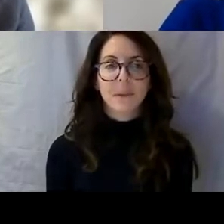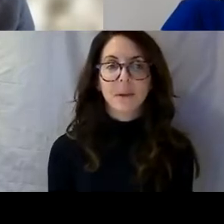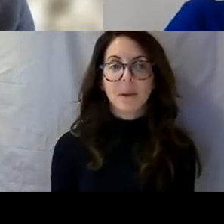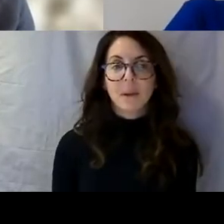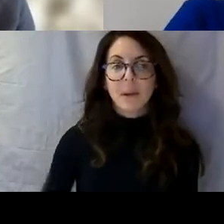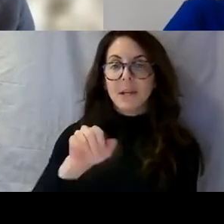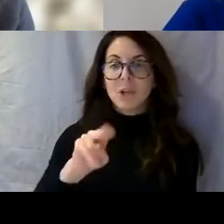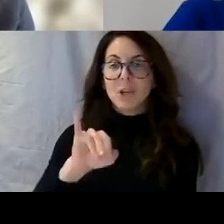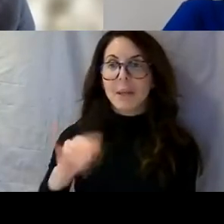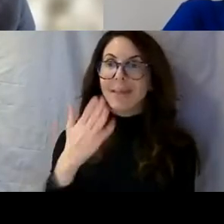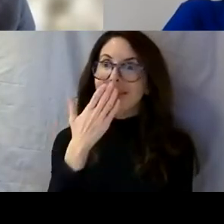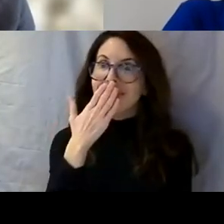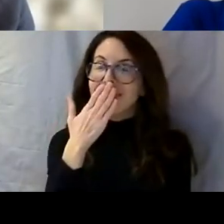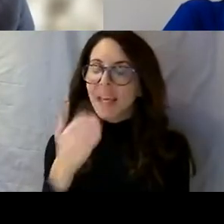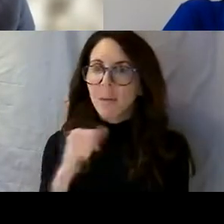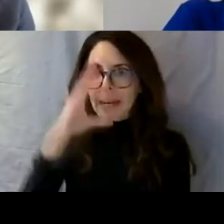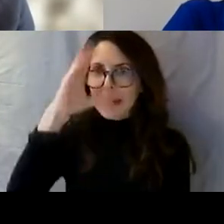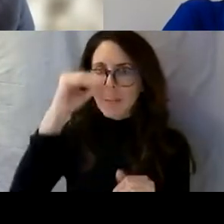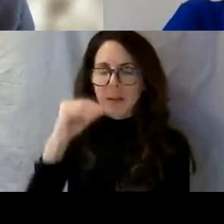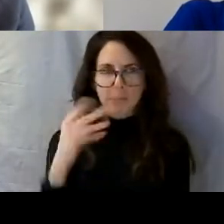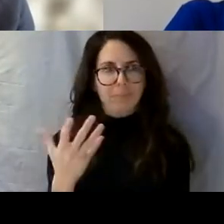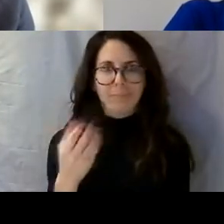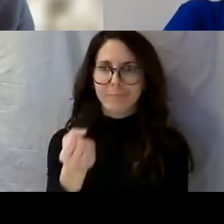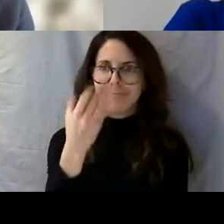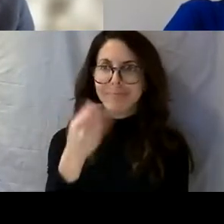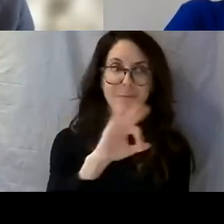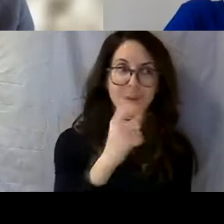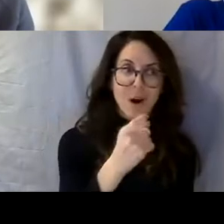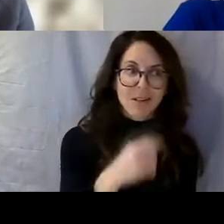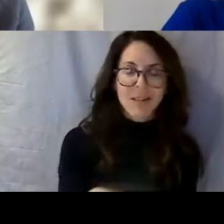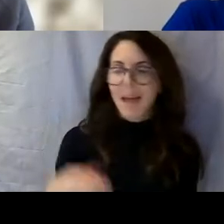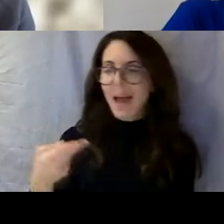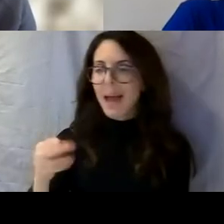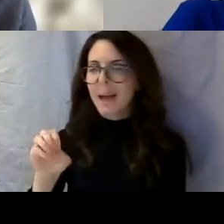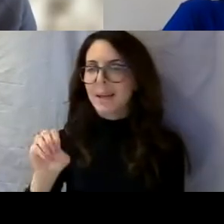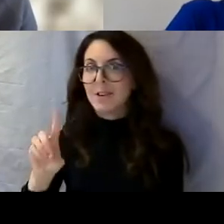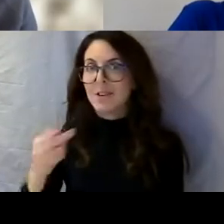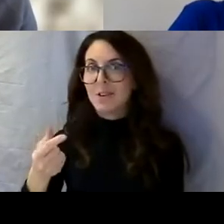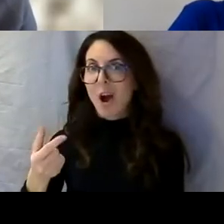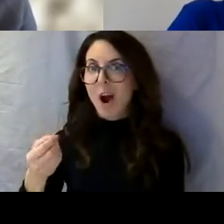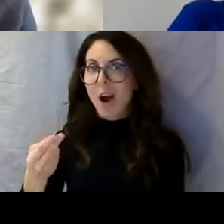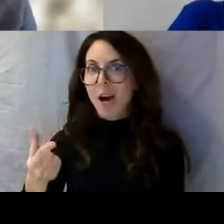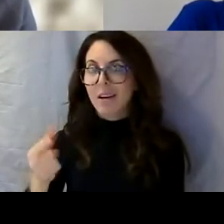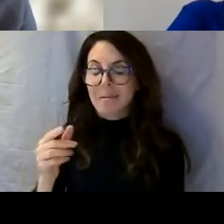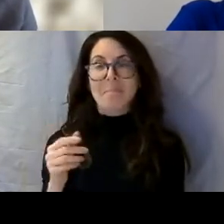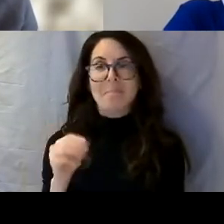expecting to hear about foxes and hedgehogs, but I actually do hope that our creative